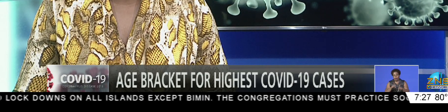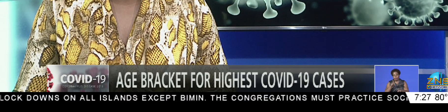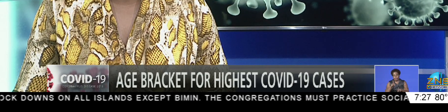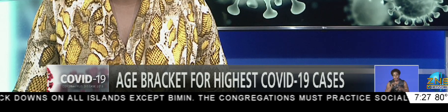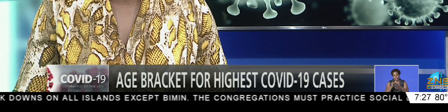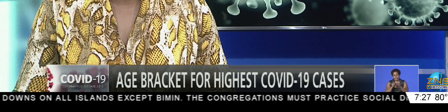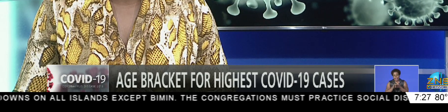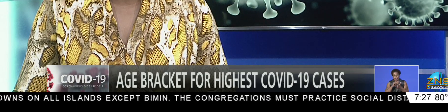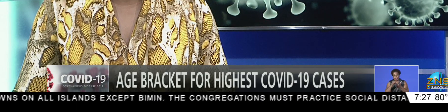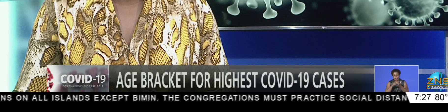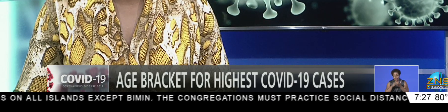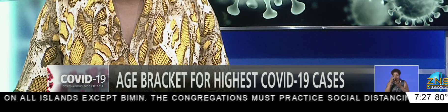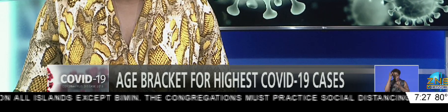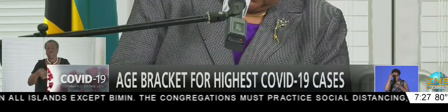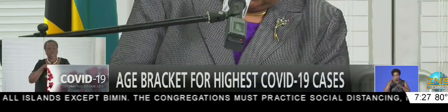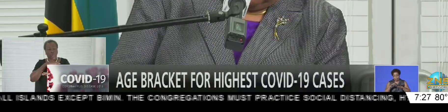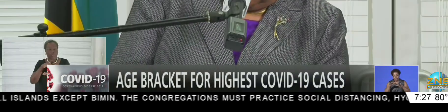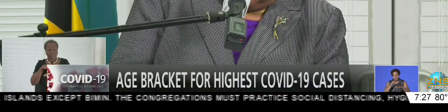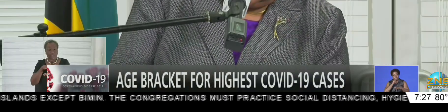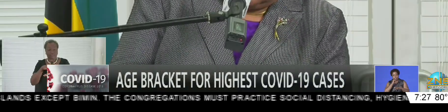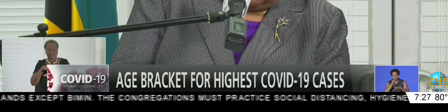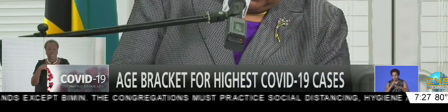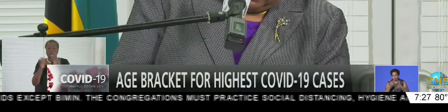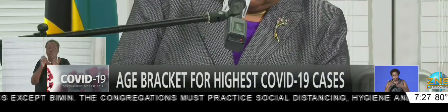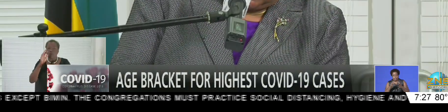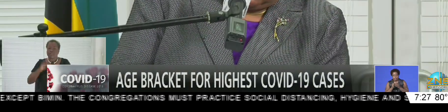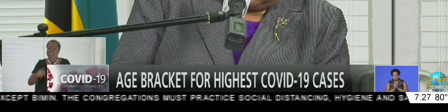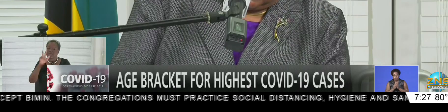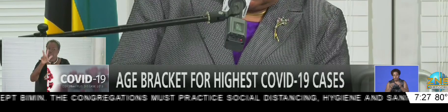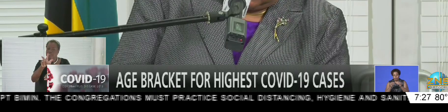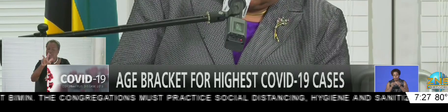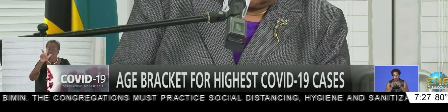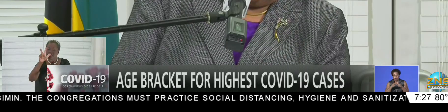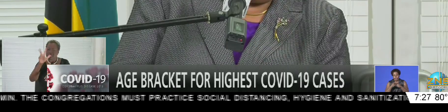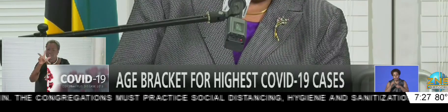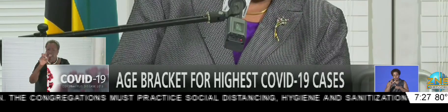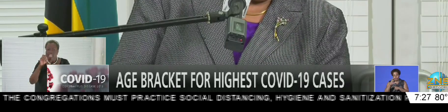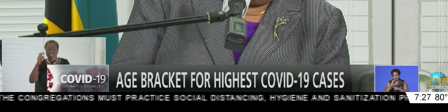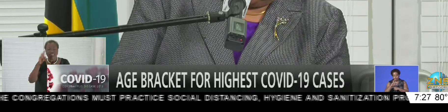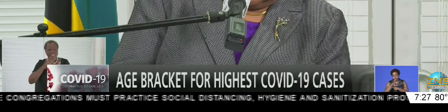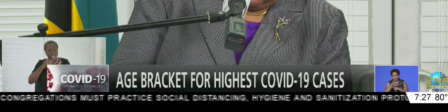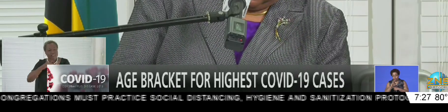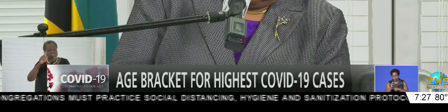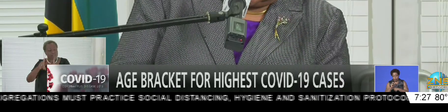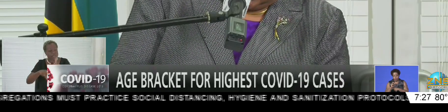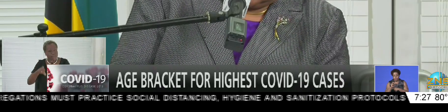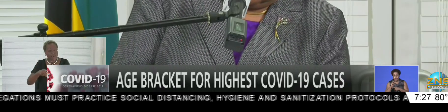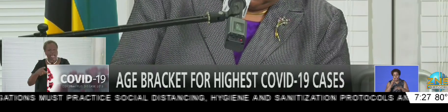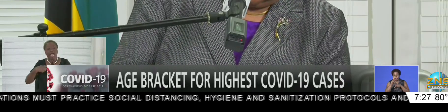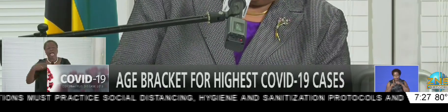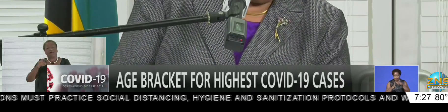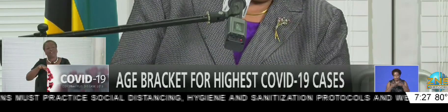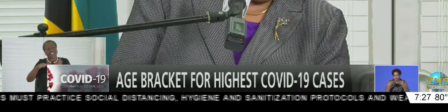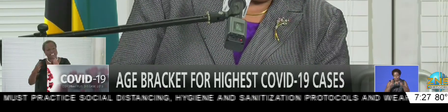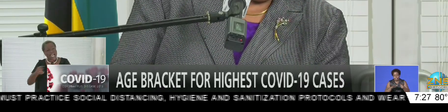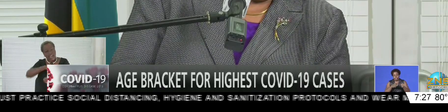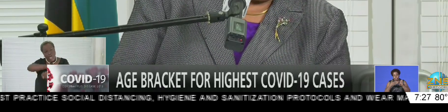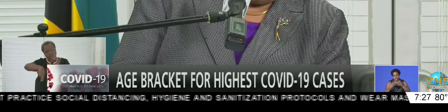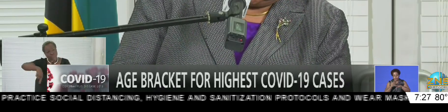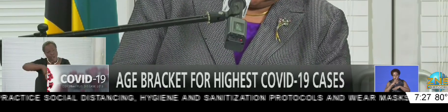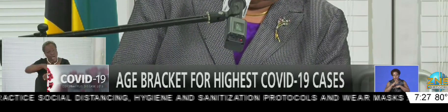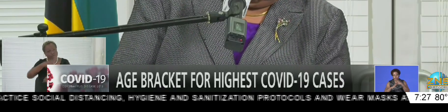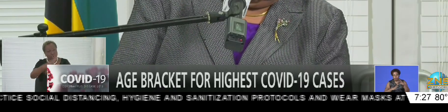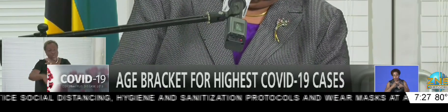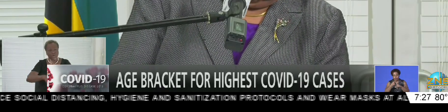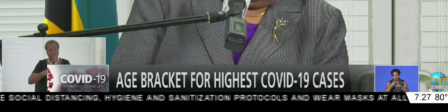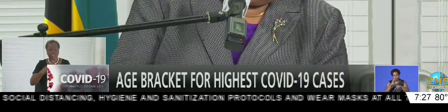the pandemic is not over. More than 330,000 people have died around the world from